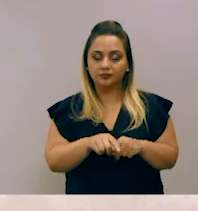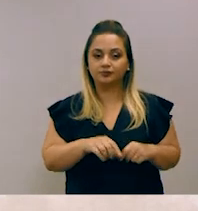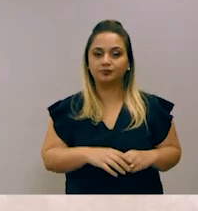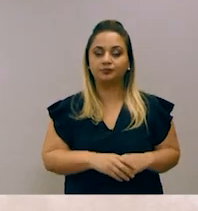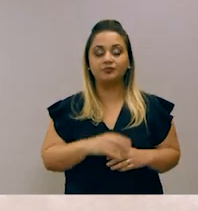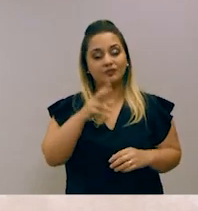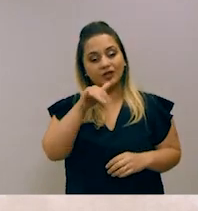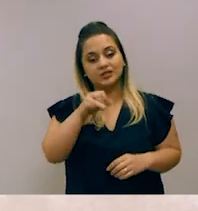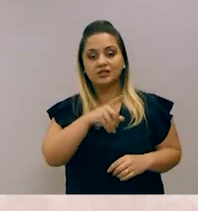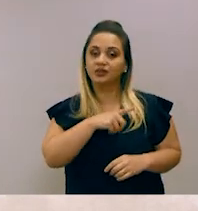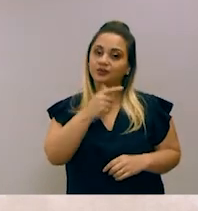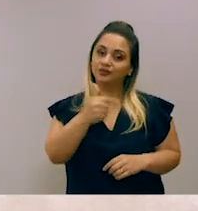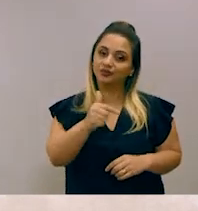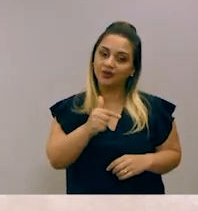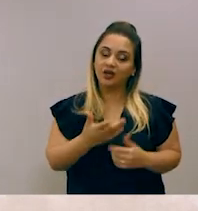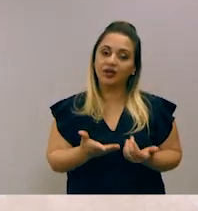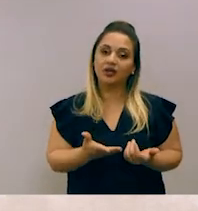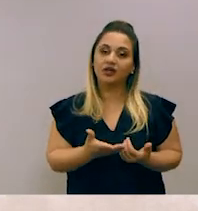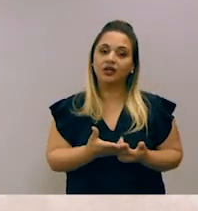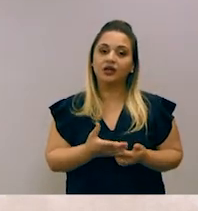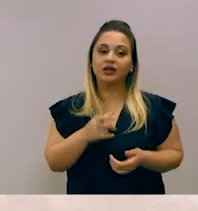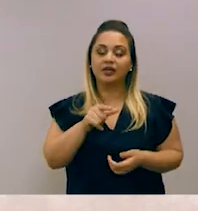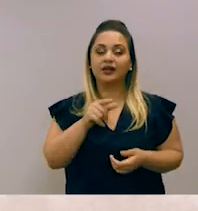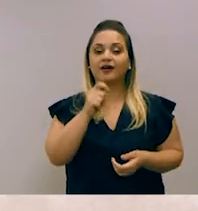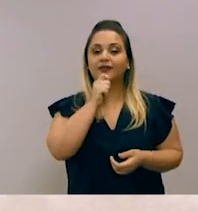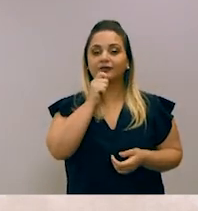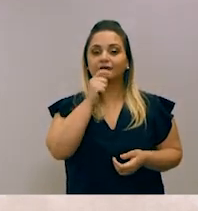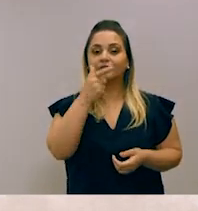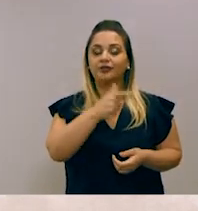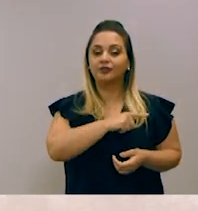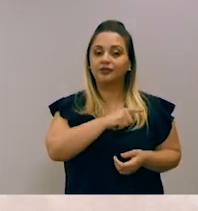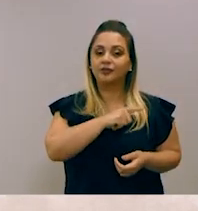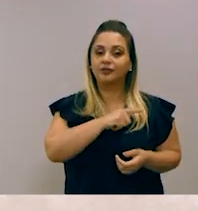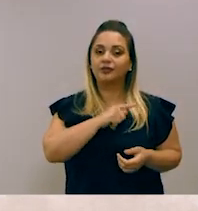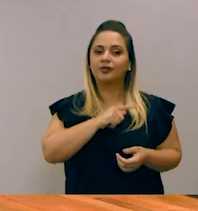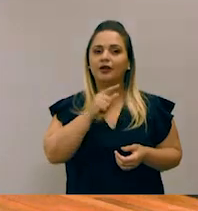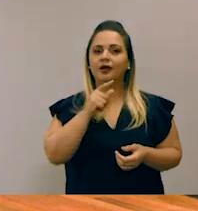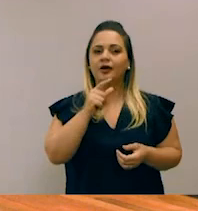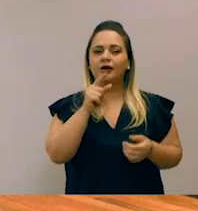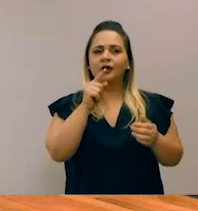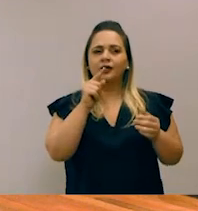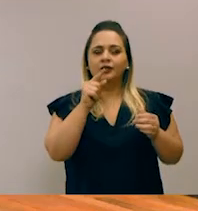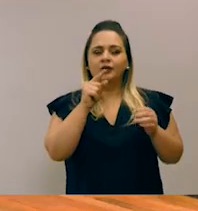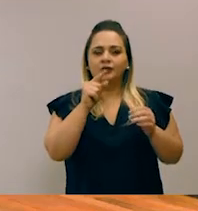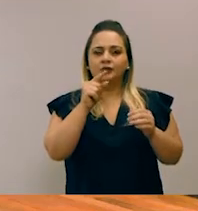document that they want. But if it's not the one,